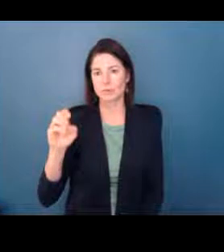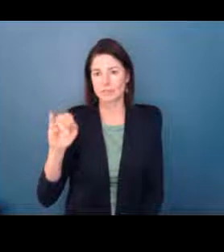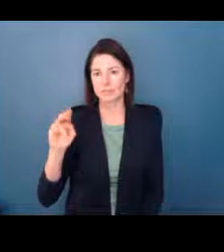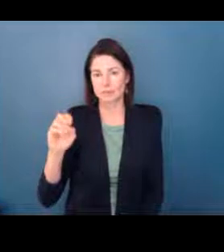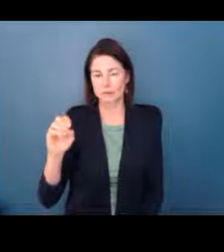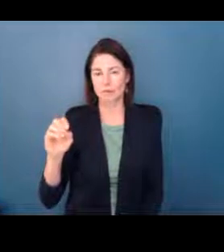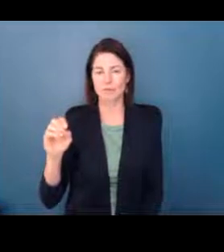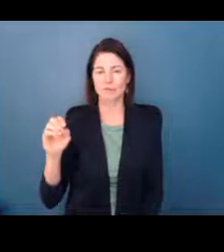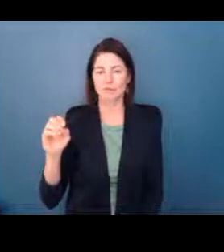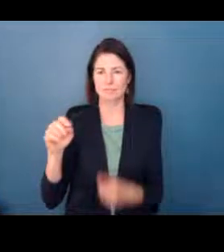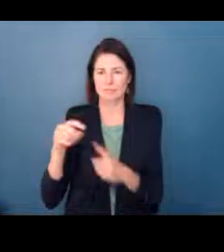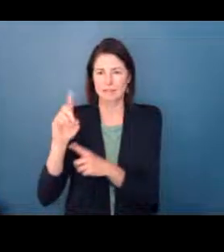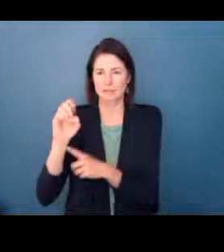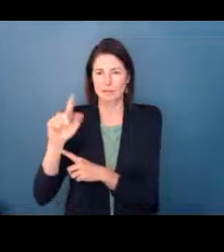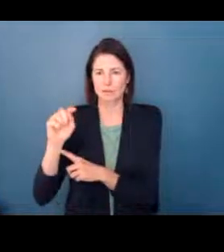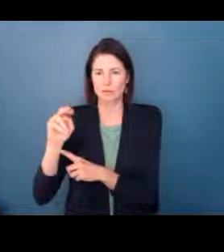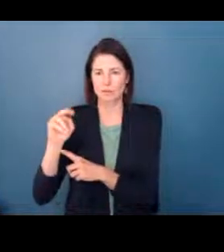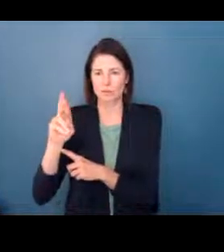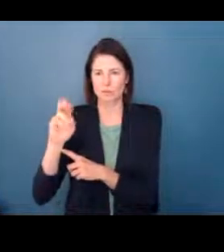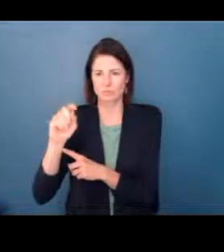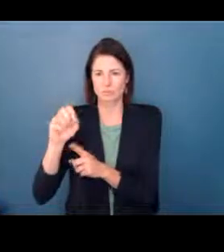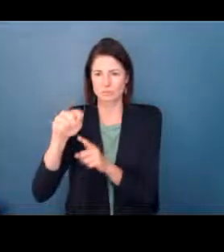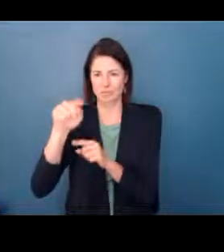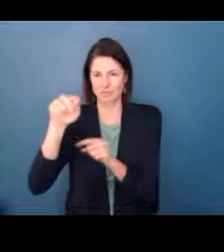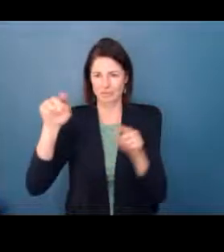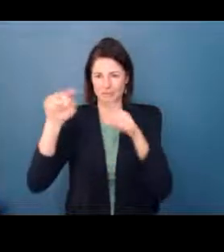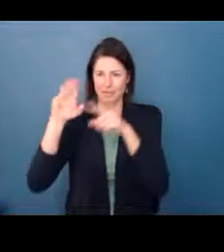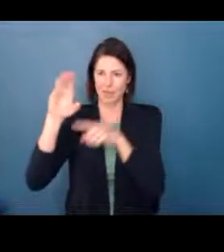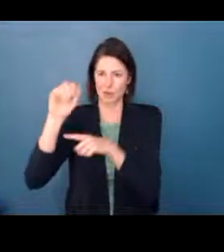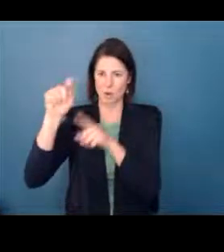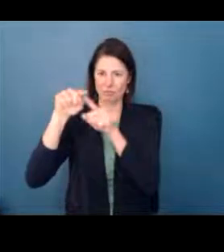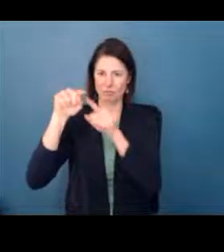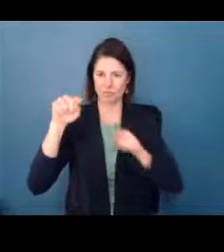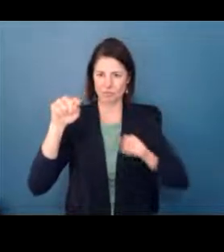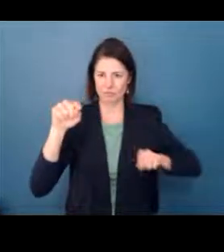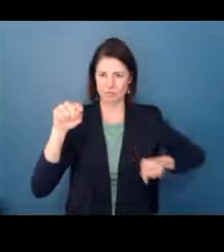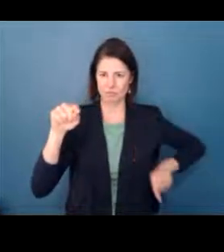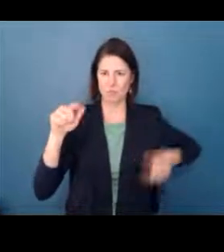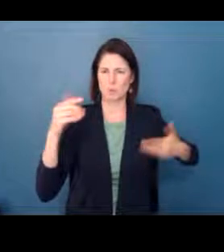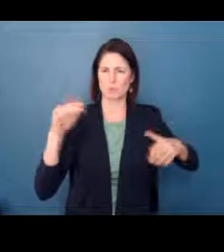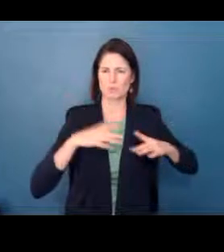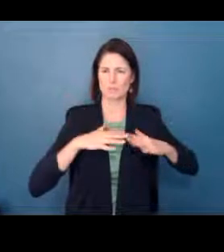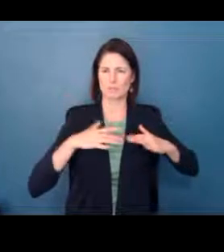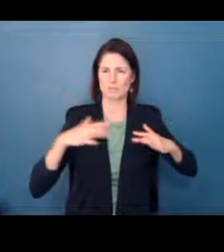because as all of us know, the coast is incredibly diverse